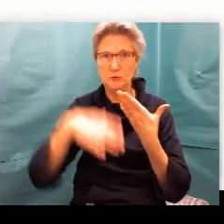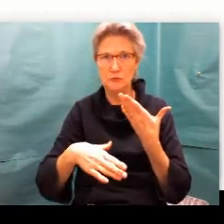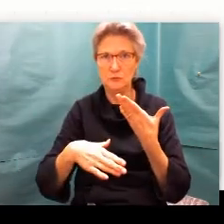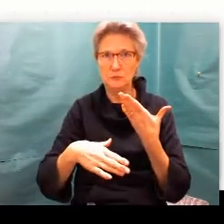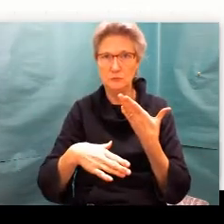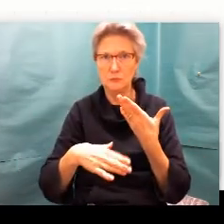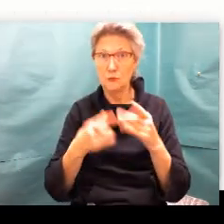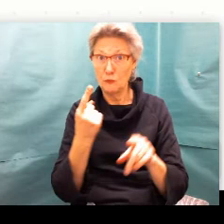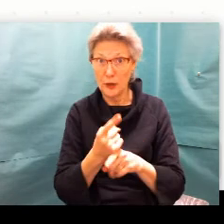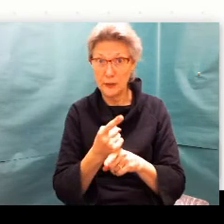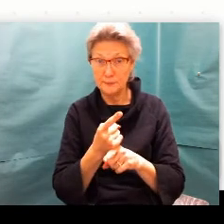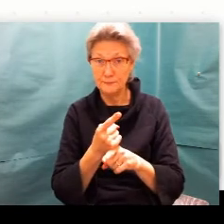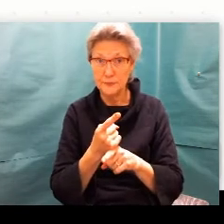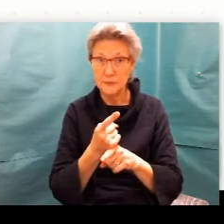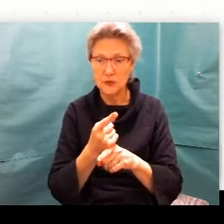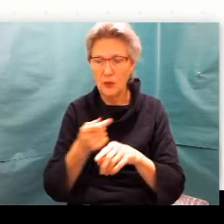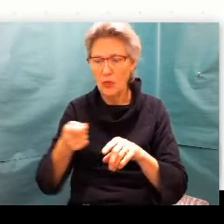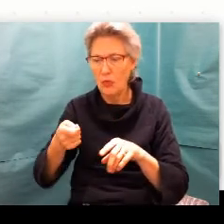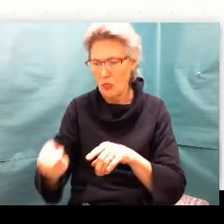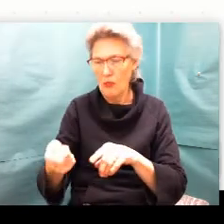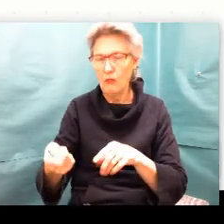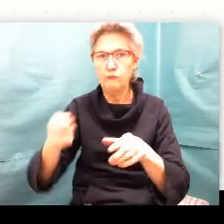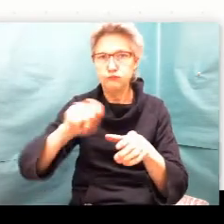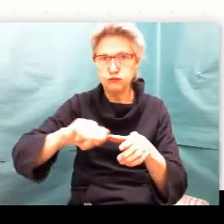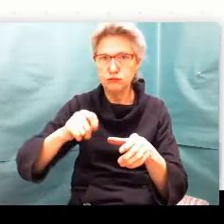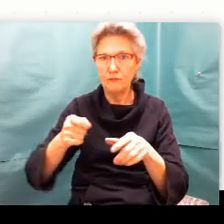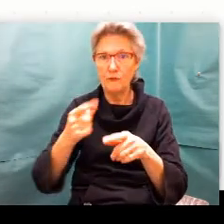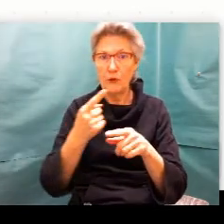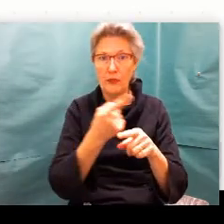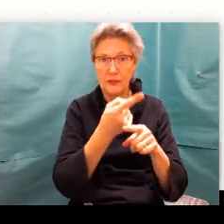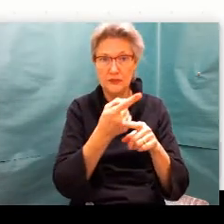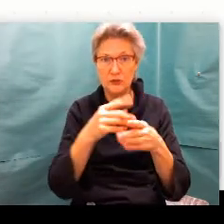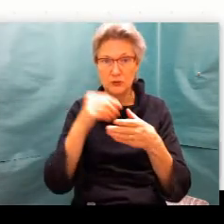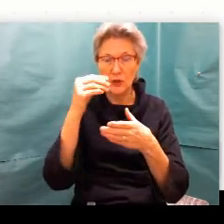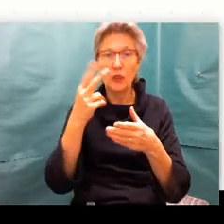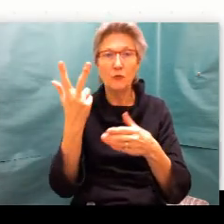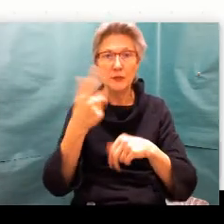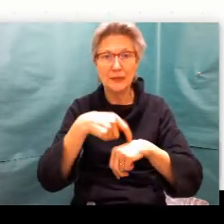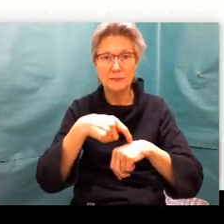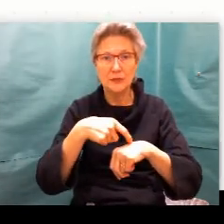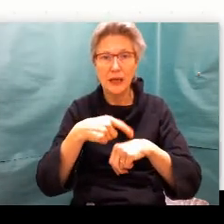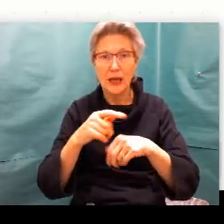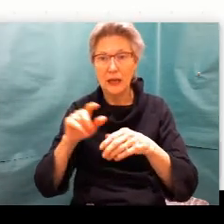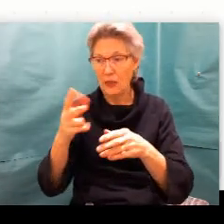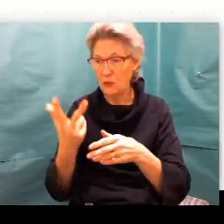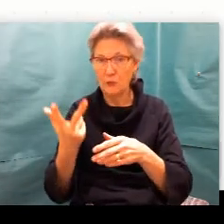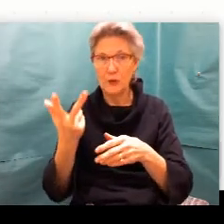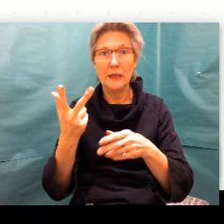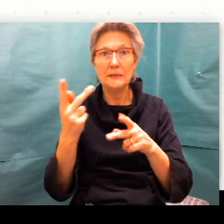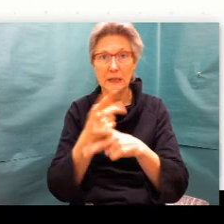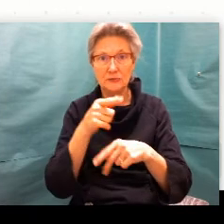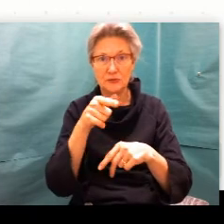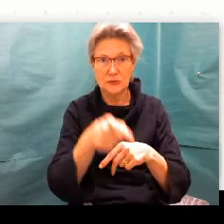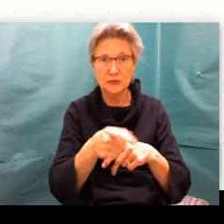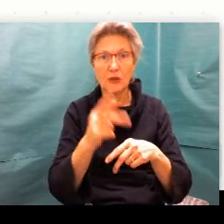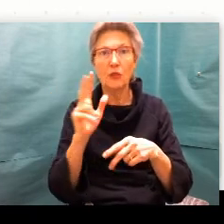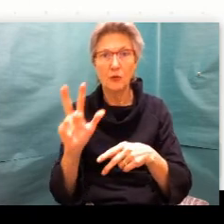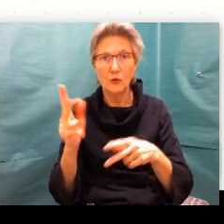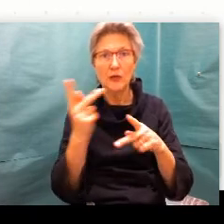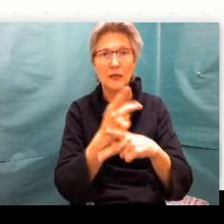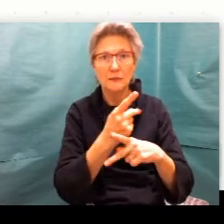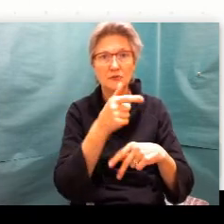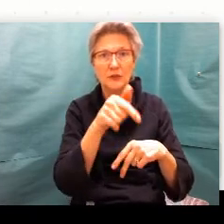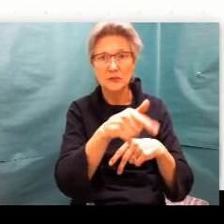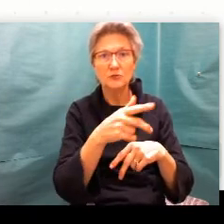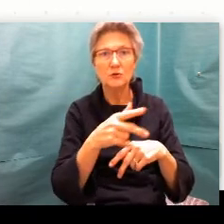student, right? So I filled it 3 times for this student, which means I would need to fill it another 3 times for this student, another